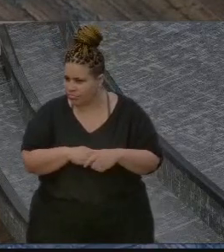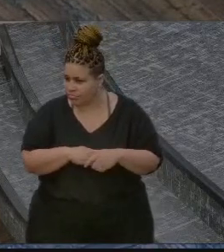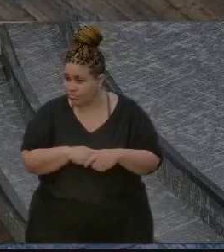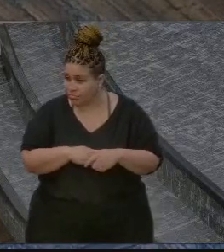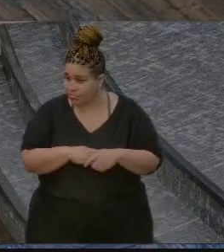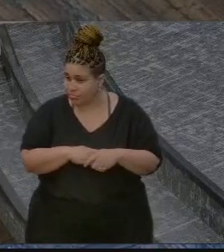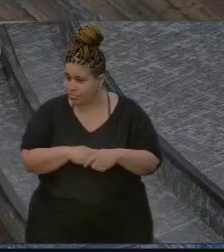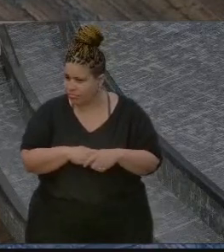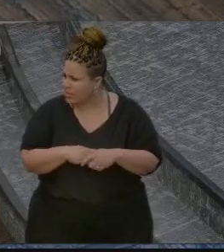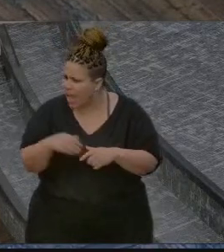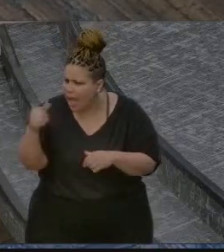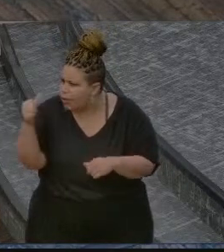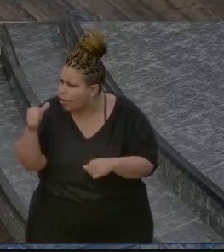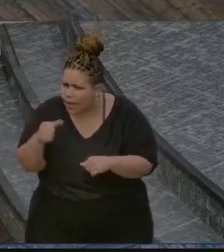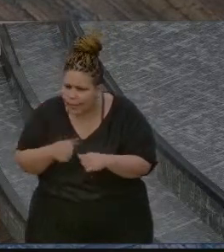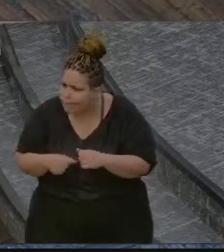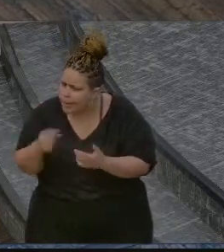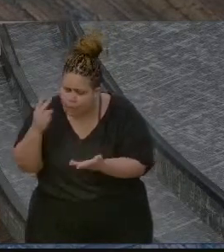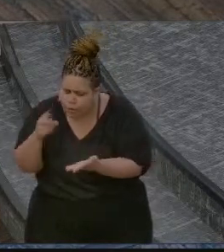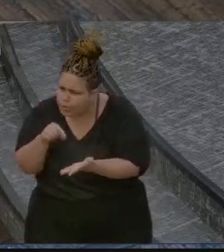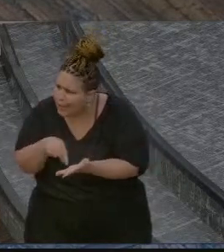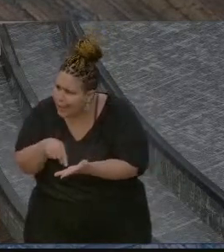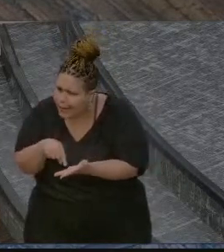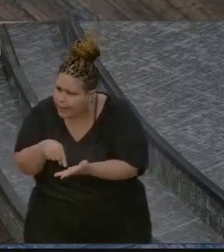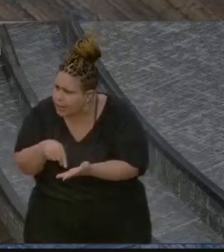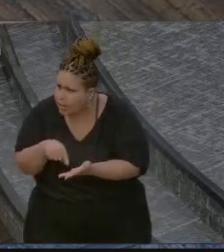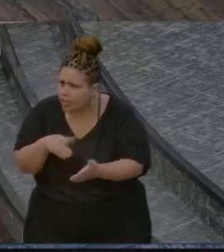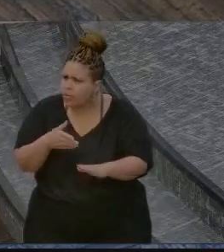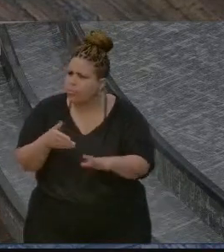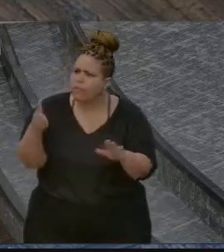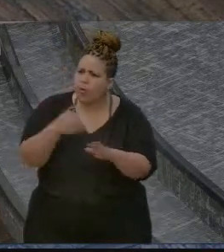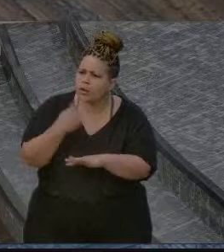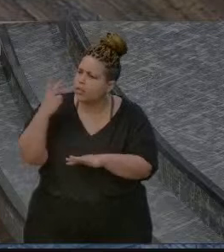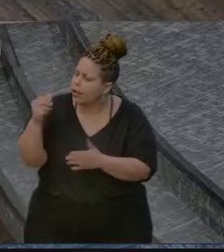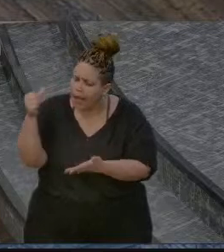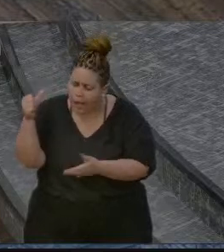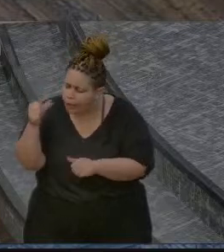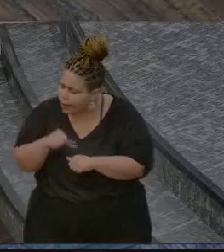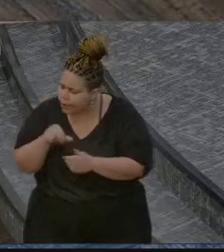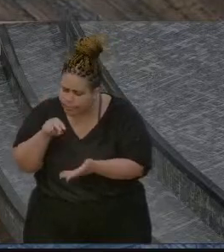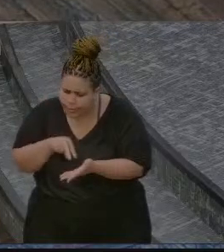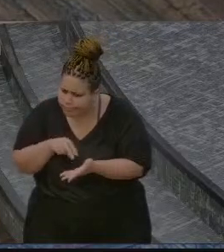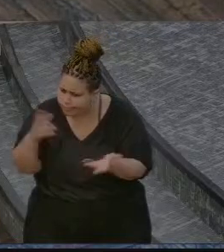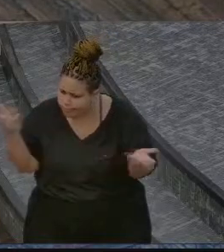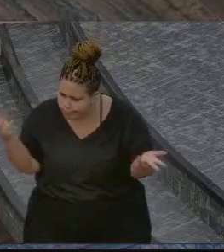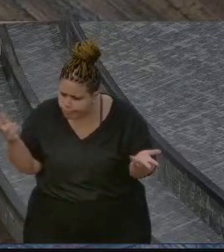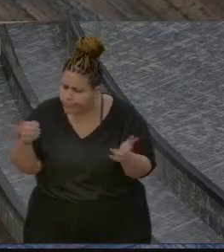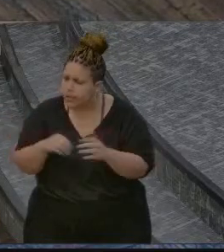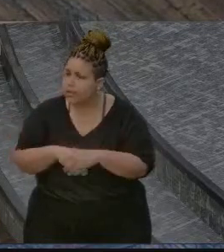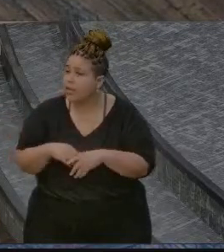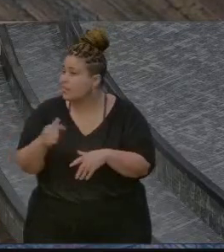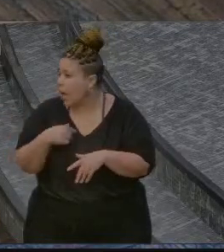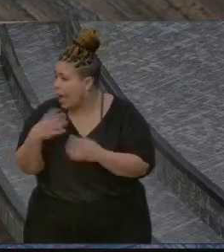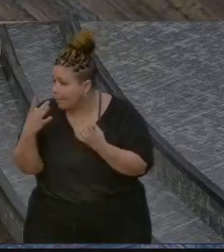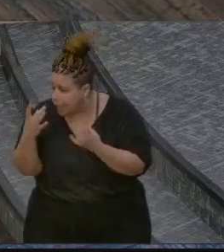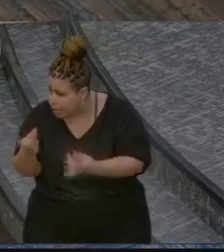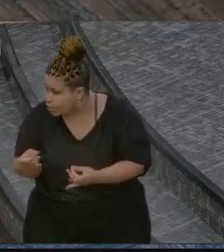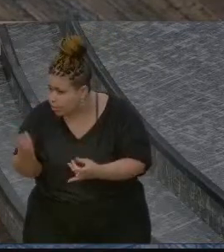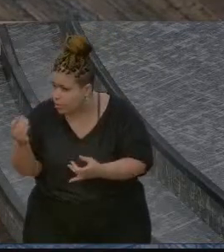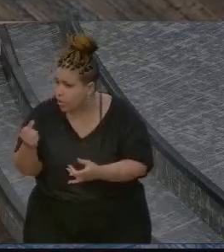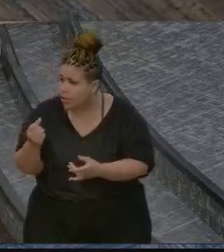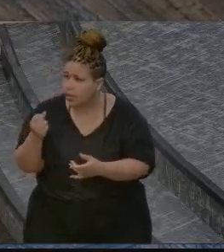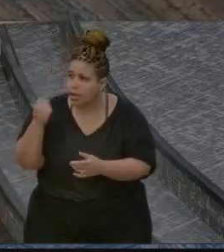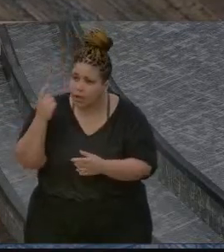I don't remember seeing something, and I'm sure if you gave it to us before, I saw it before, but I don't remember seeing that. So I would be interested in the end to know exactly what